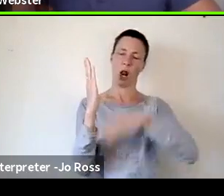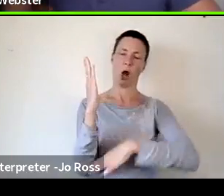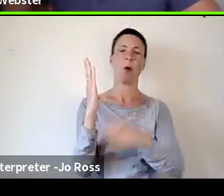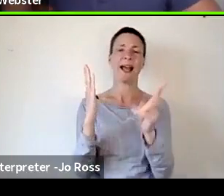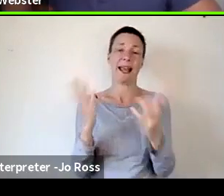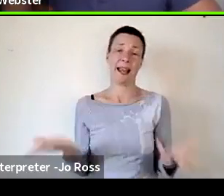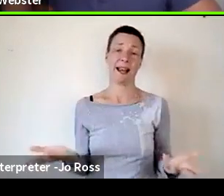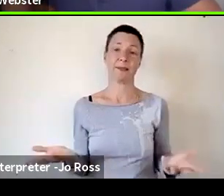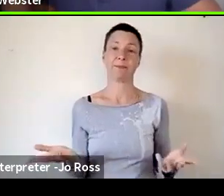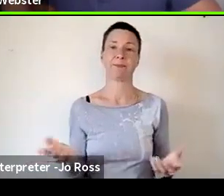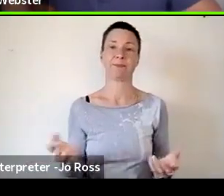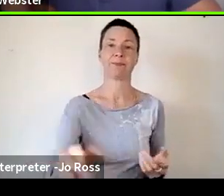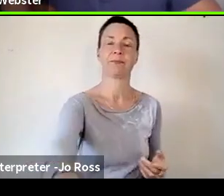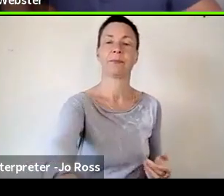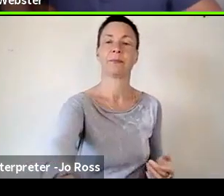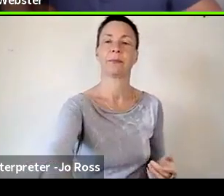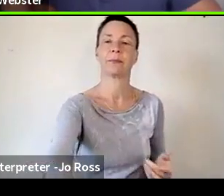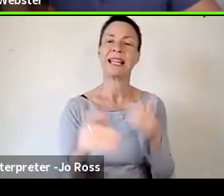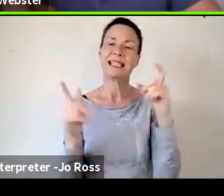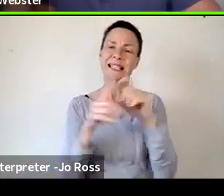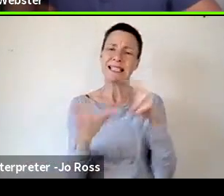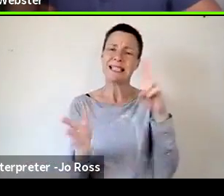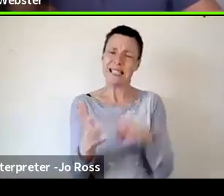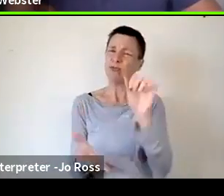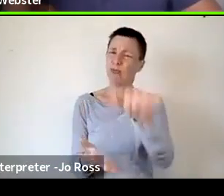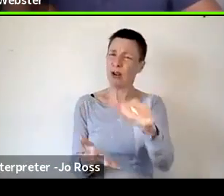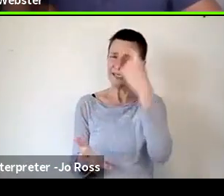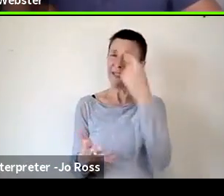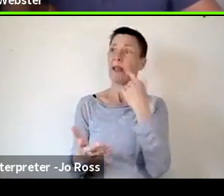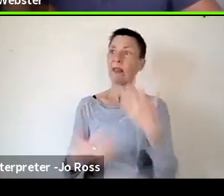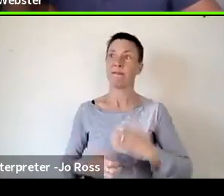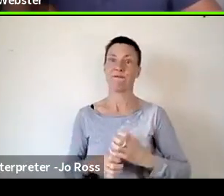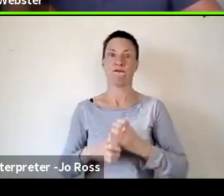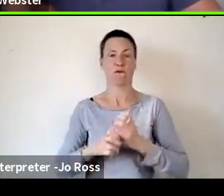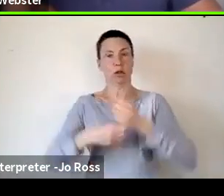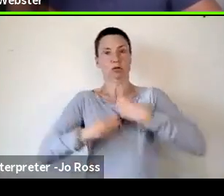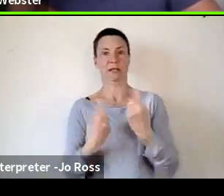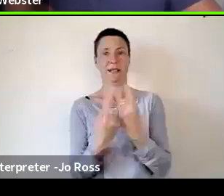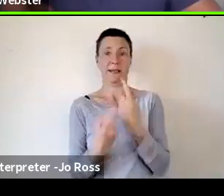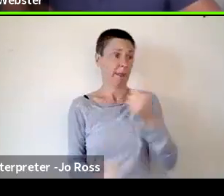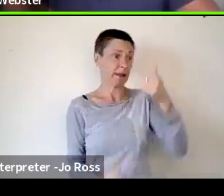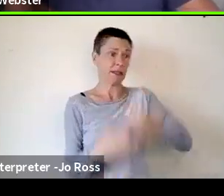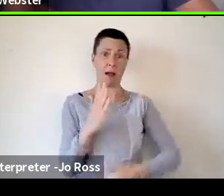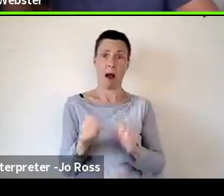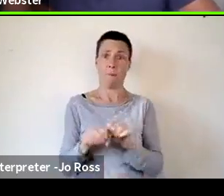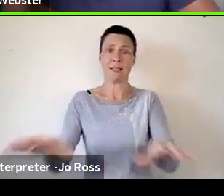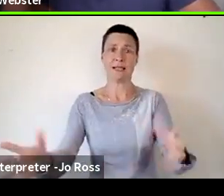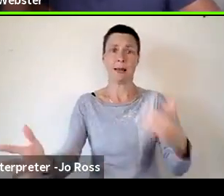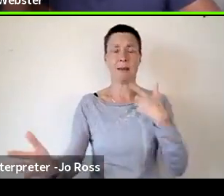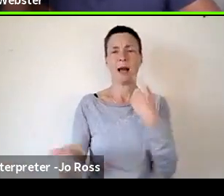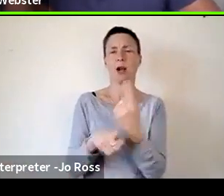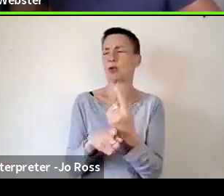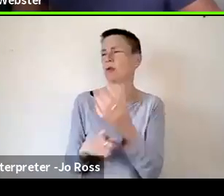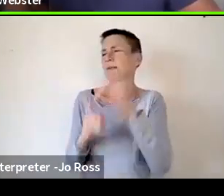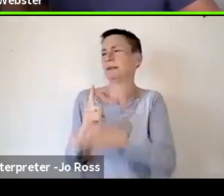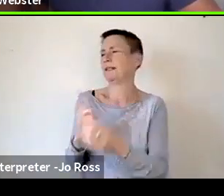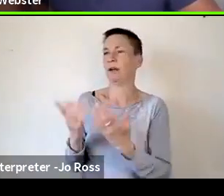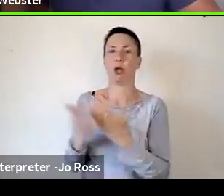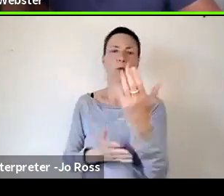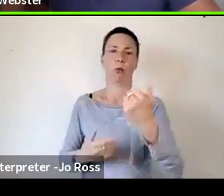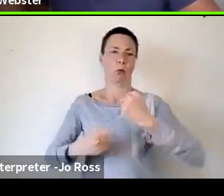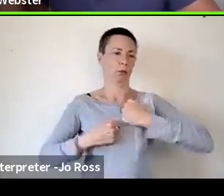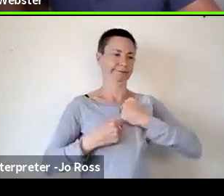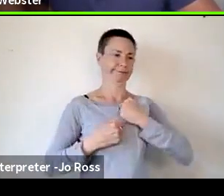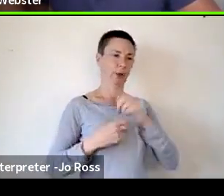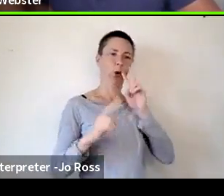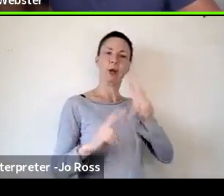I think you're right. I think the frustrating thing is that right at the very beginning, and then I talk particularly kind of, through the lens of like